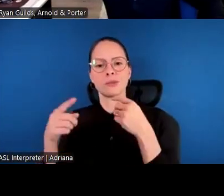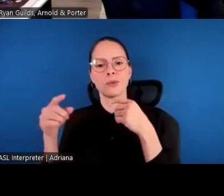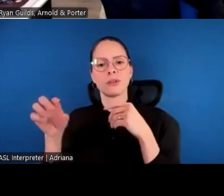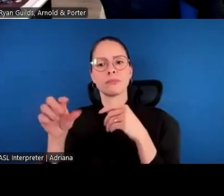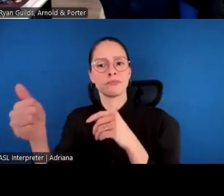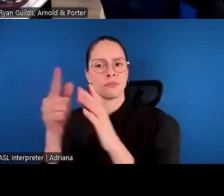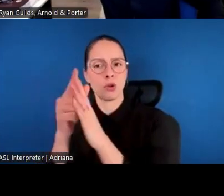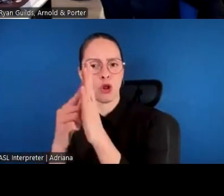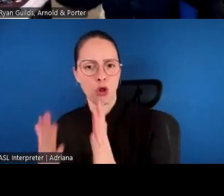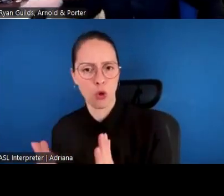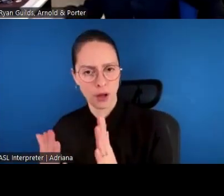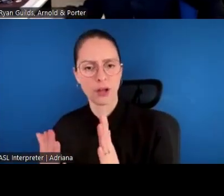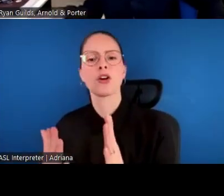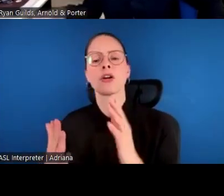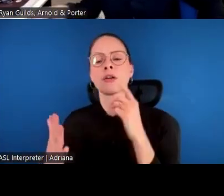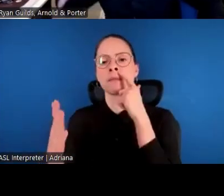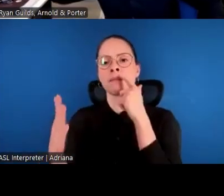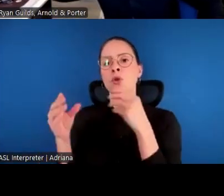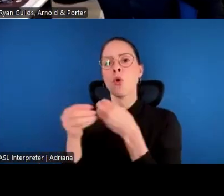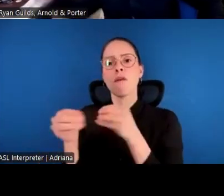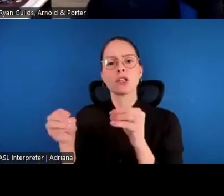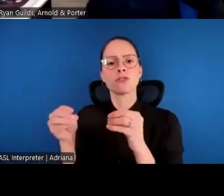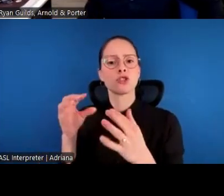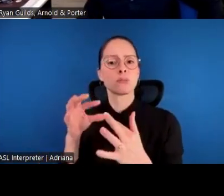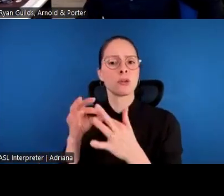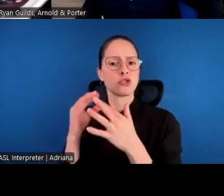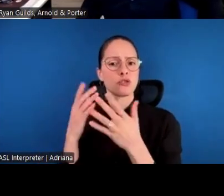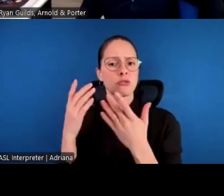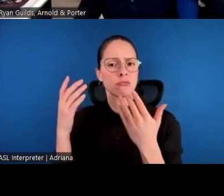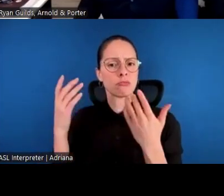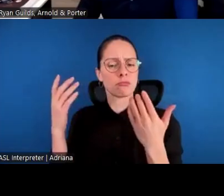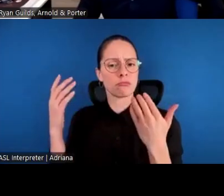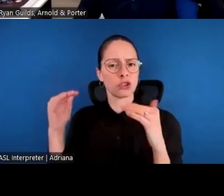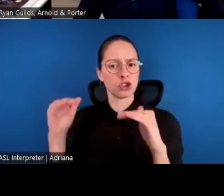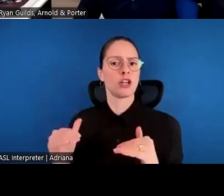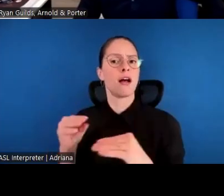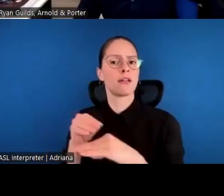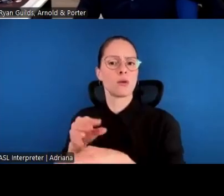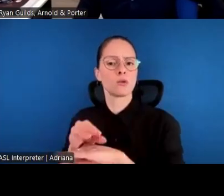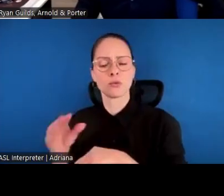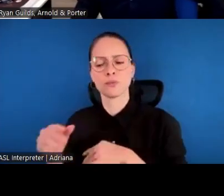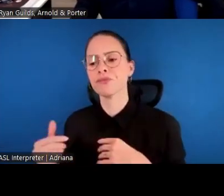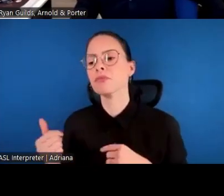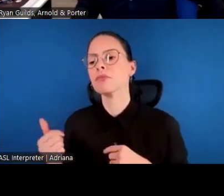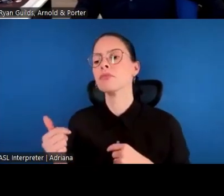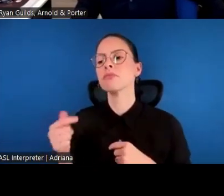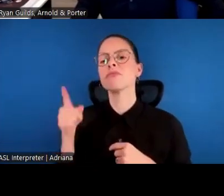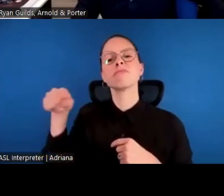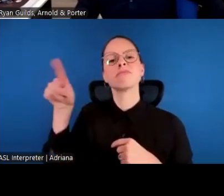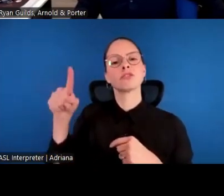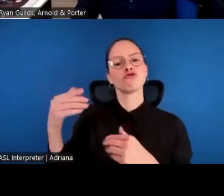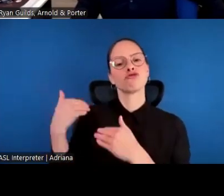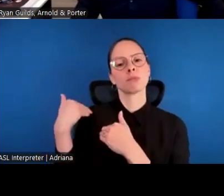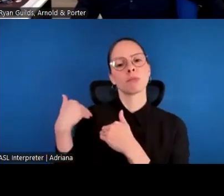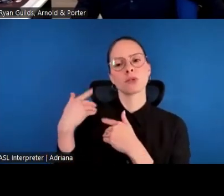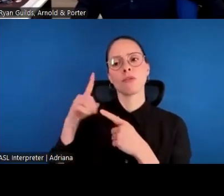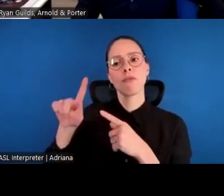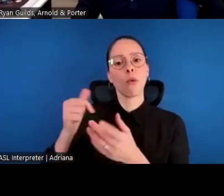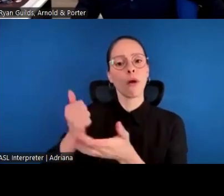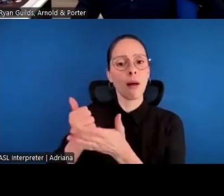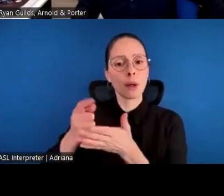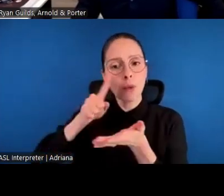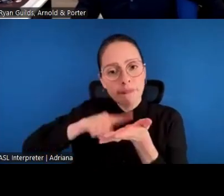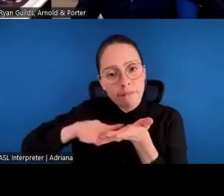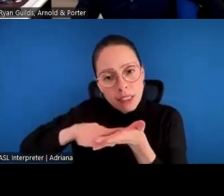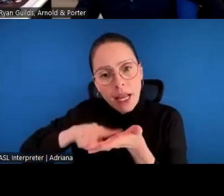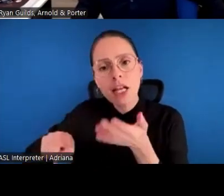are offices with that across the branches and then across the regions who are responsible for assisting in the investigation